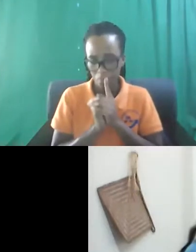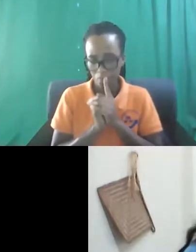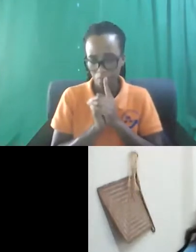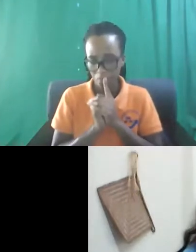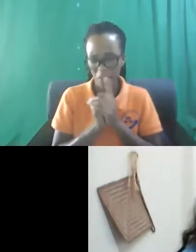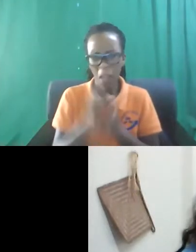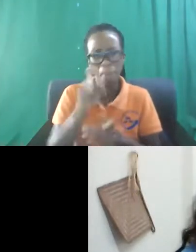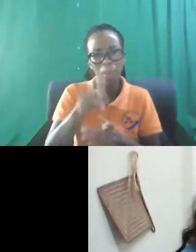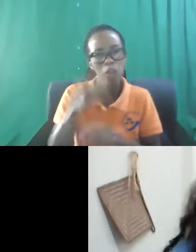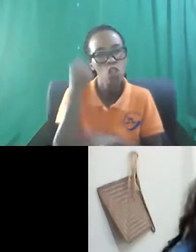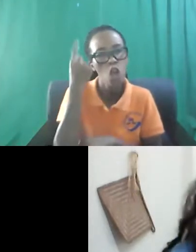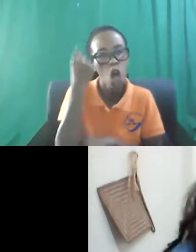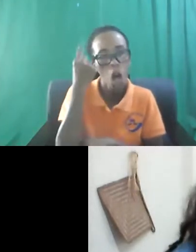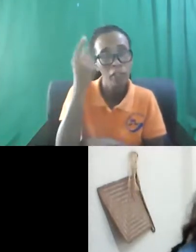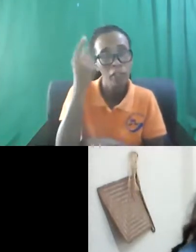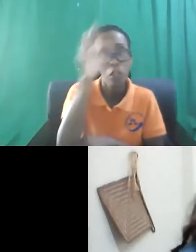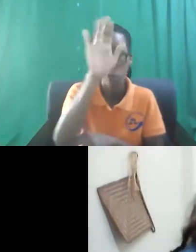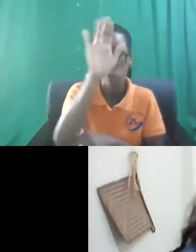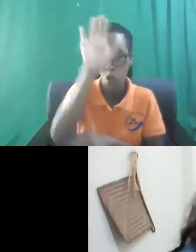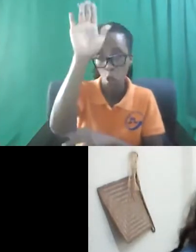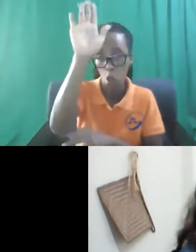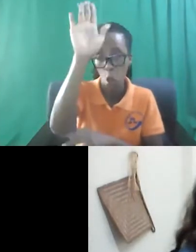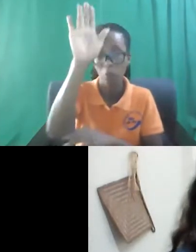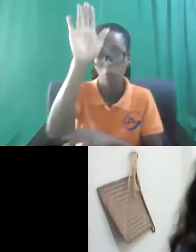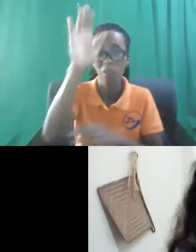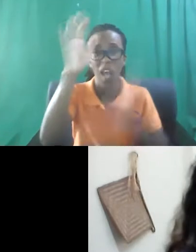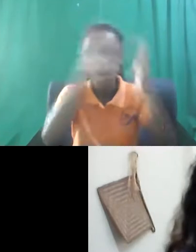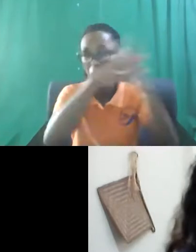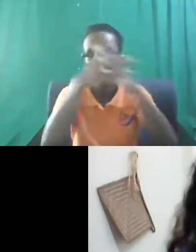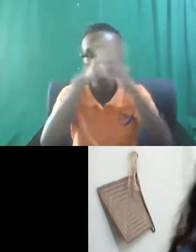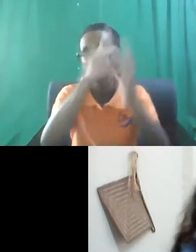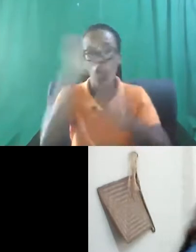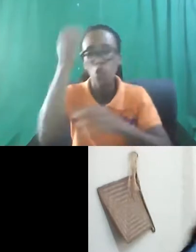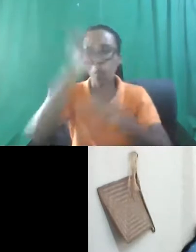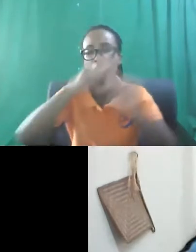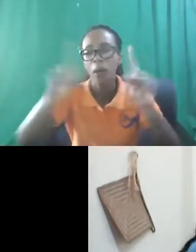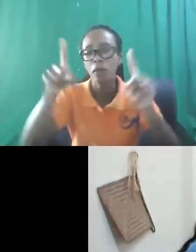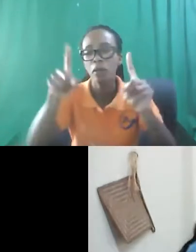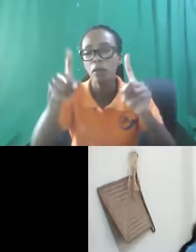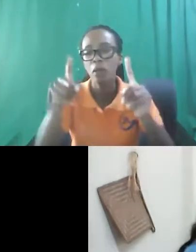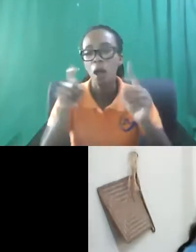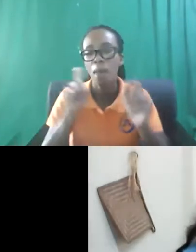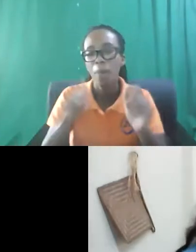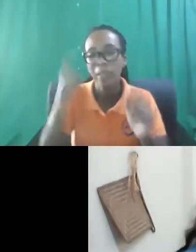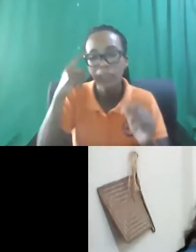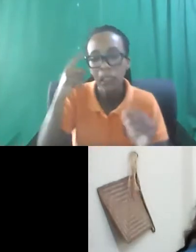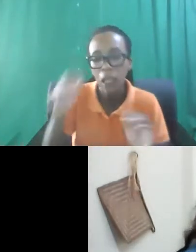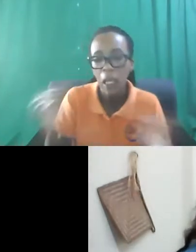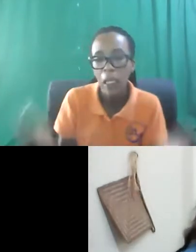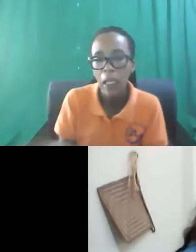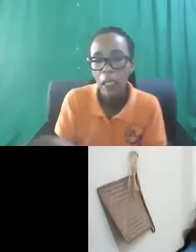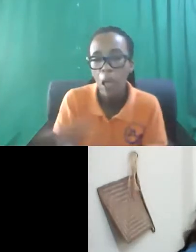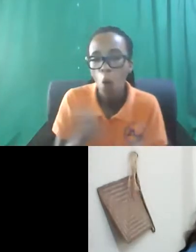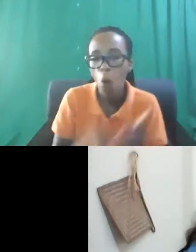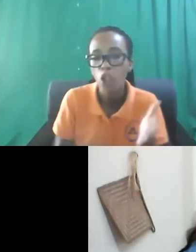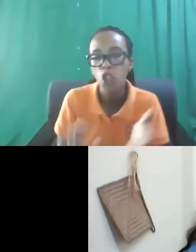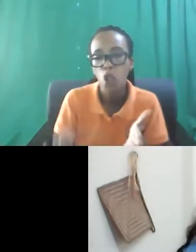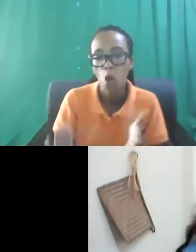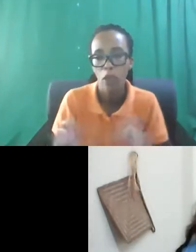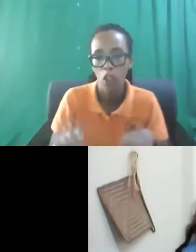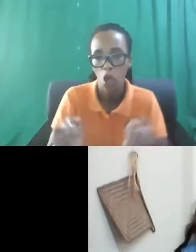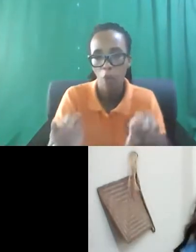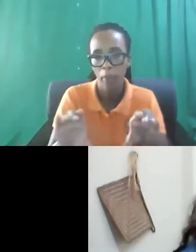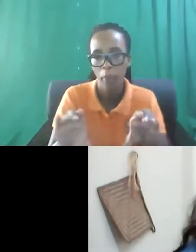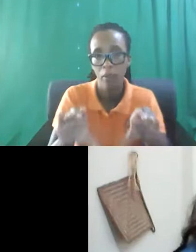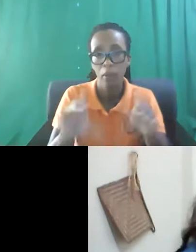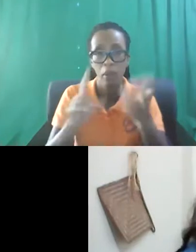understand what other people do, like in North America and Europe, but we have to understand how the context is different for the Caribbean. And there are signing